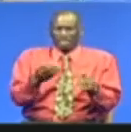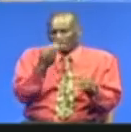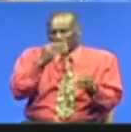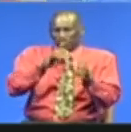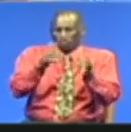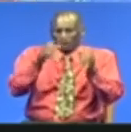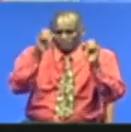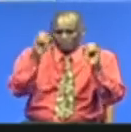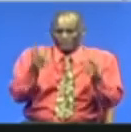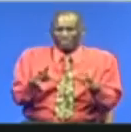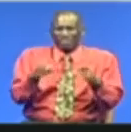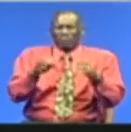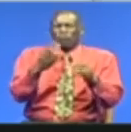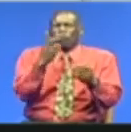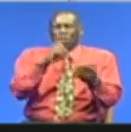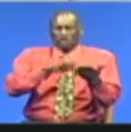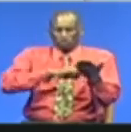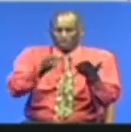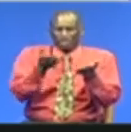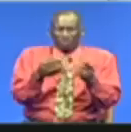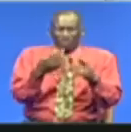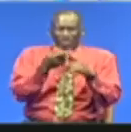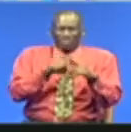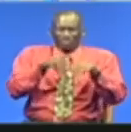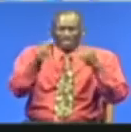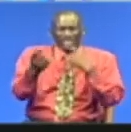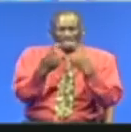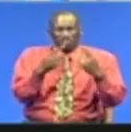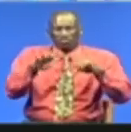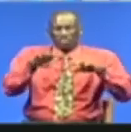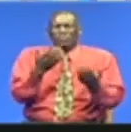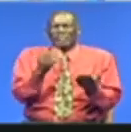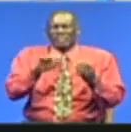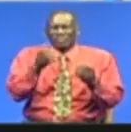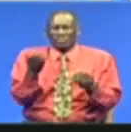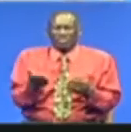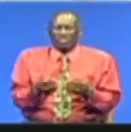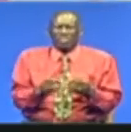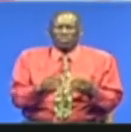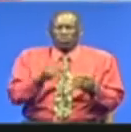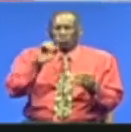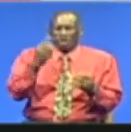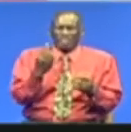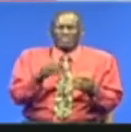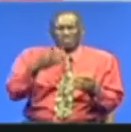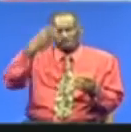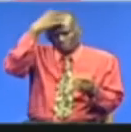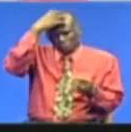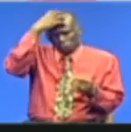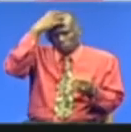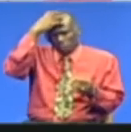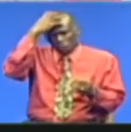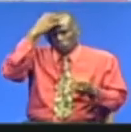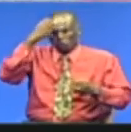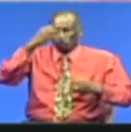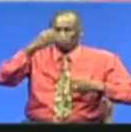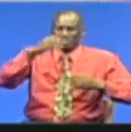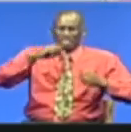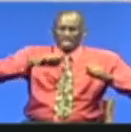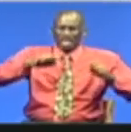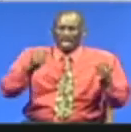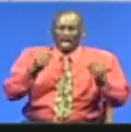1 week. And then I can talk about anything else. At one point, Miguna seemed overwhelmed with the amount of attention